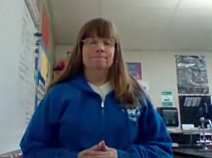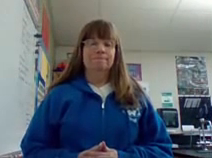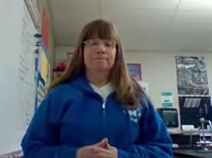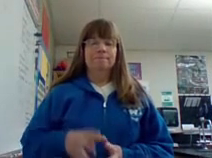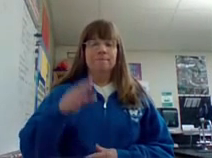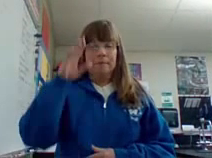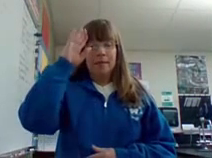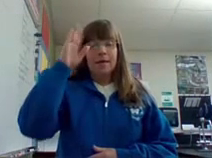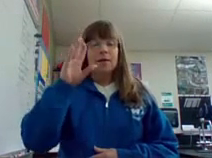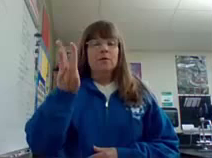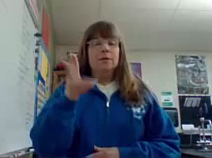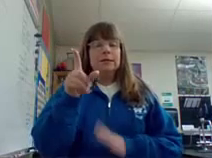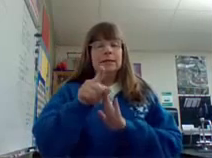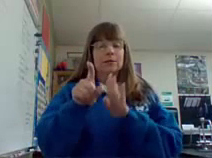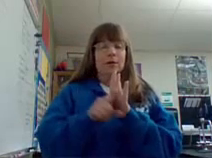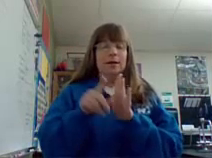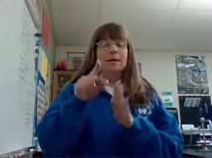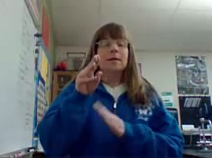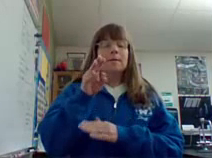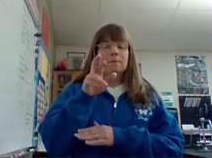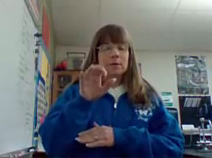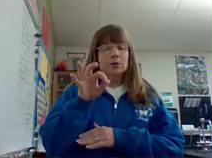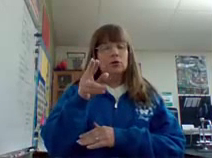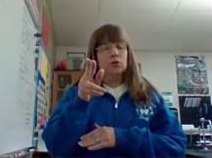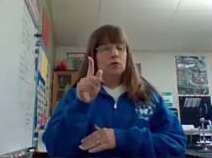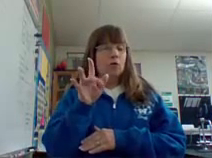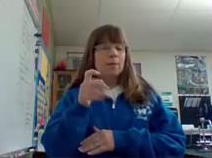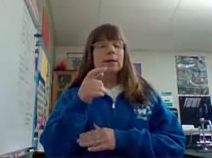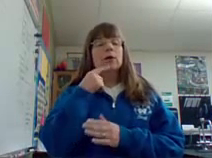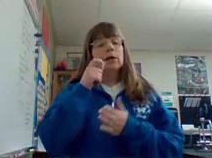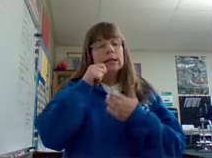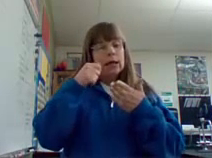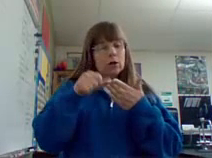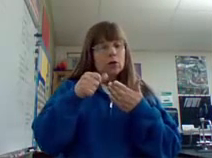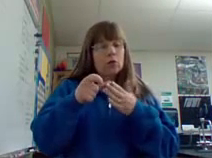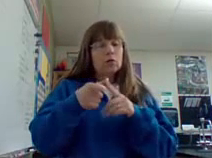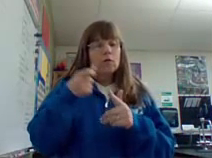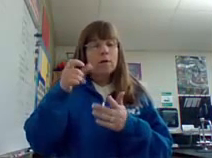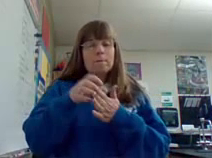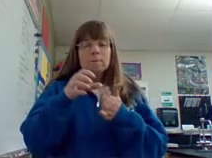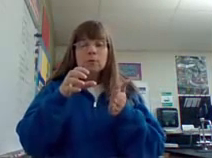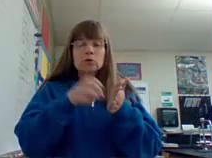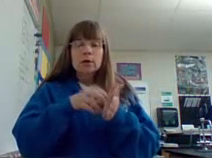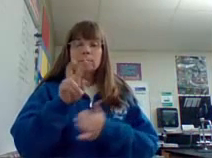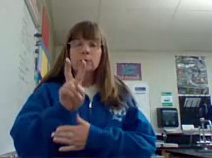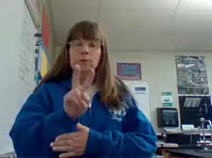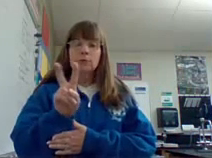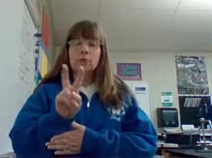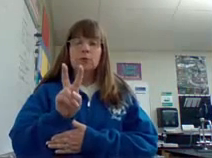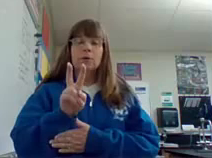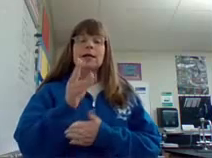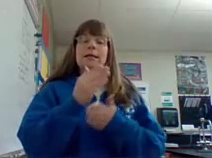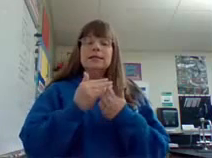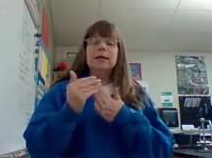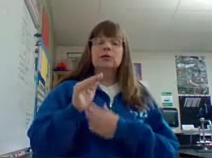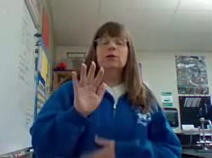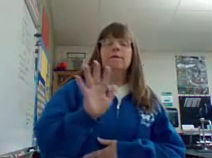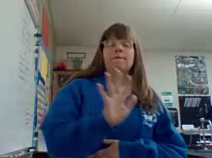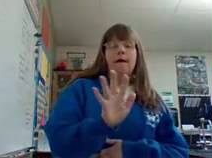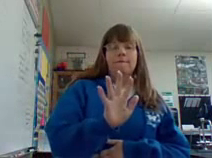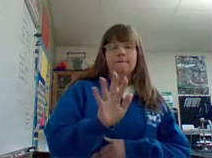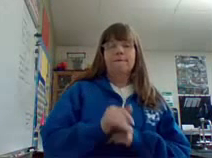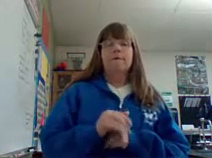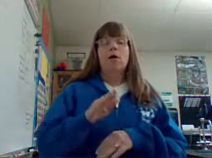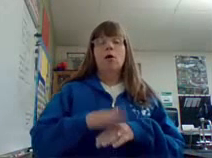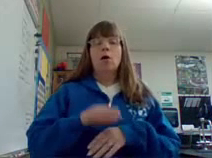Hello, 6th grade. This is Mrs. Froman, and you're going to take notes from Environmental Science Chapter 2, Section 5,